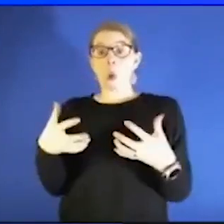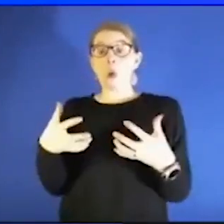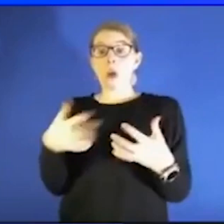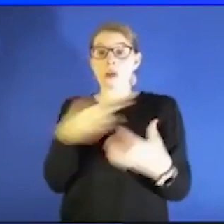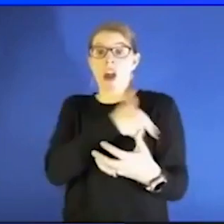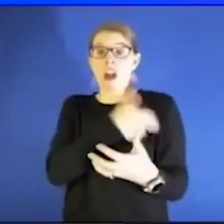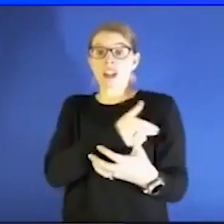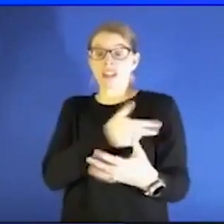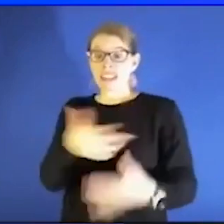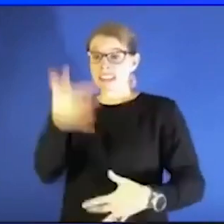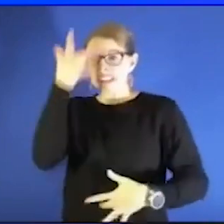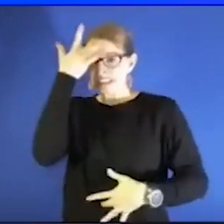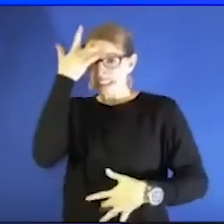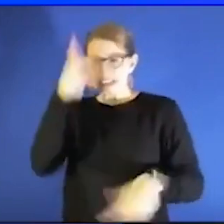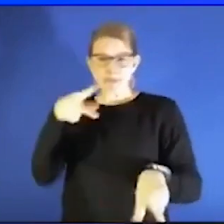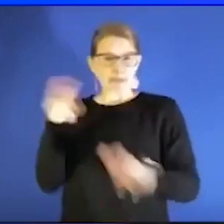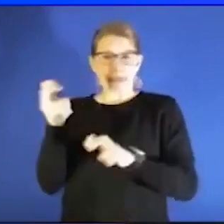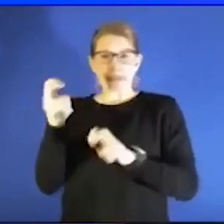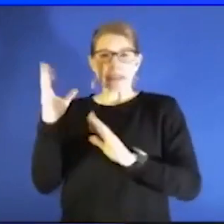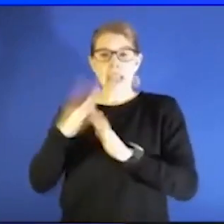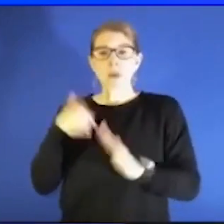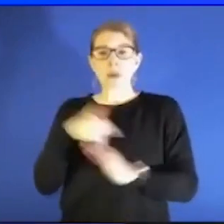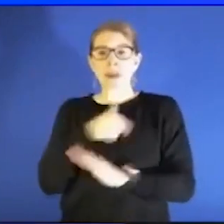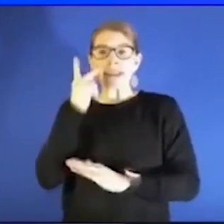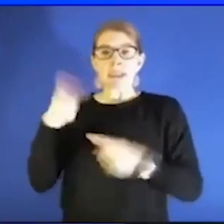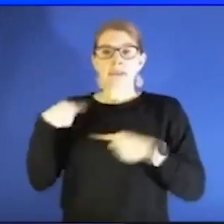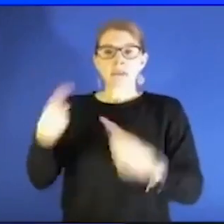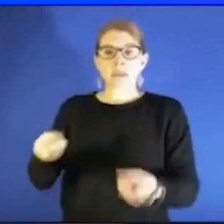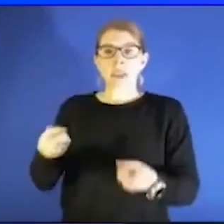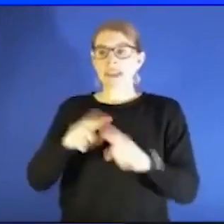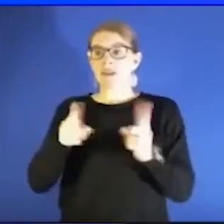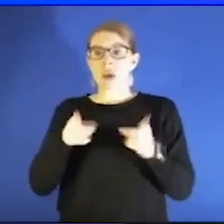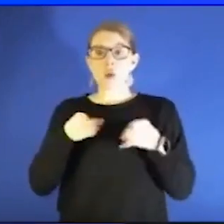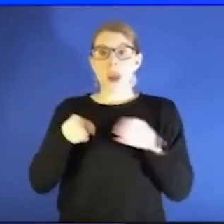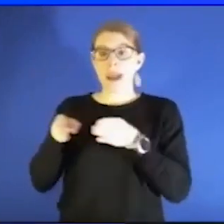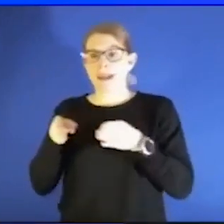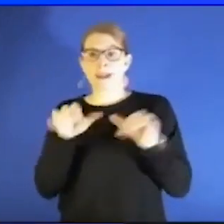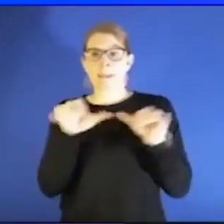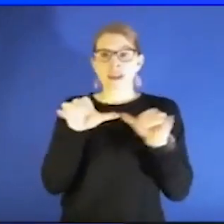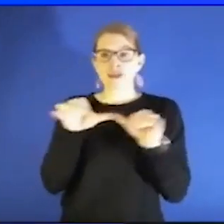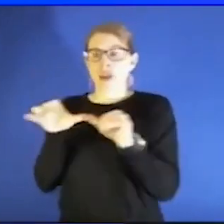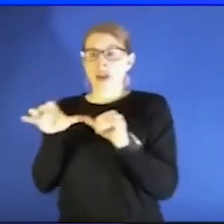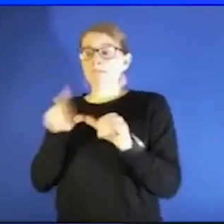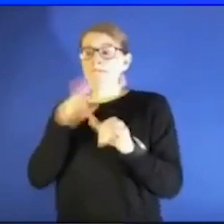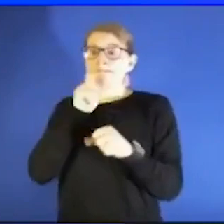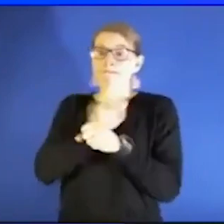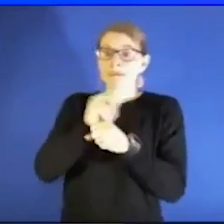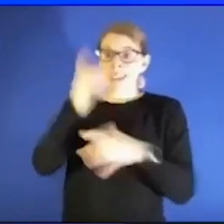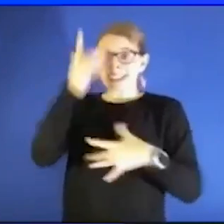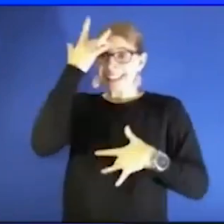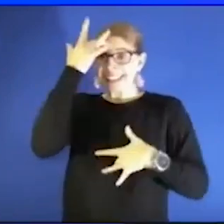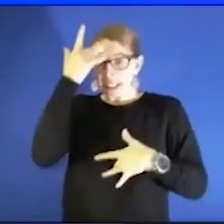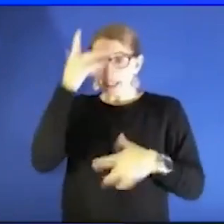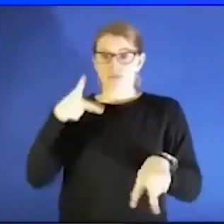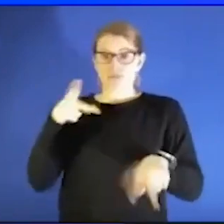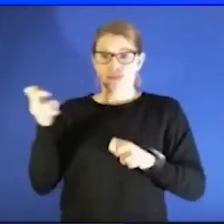that we've ever seen. We have different ways we measure that, but you have to be really sick to get in a hospital now. And